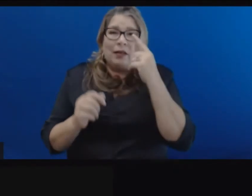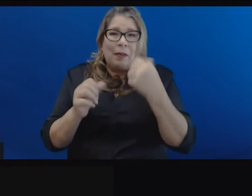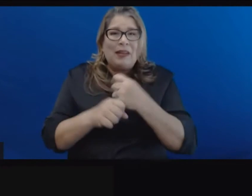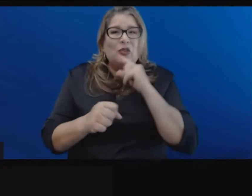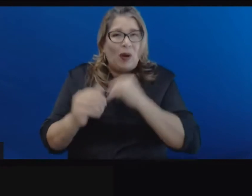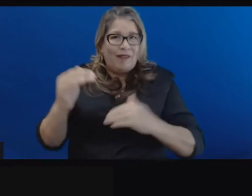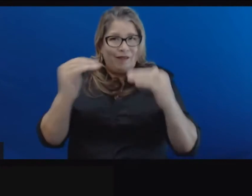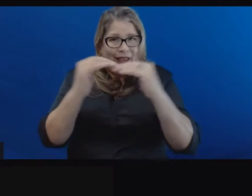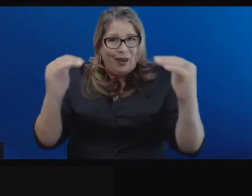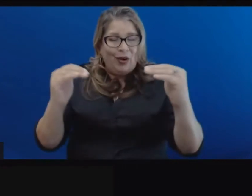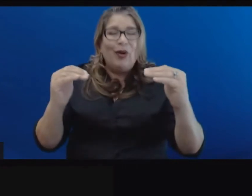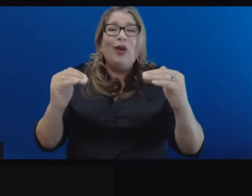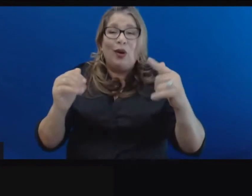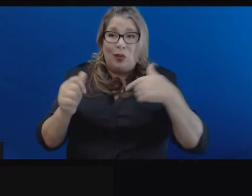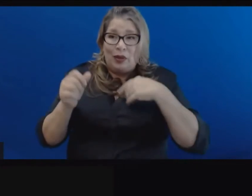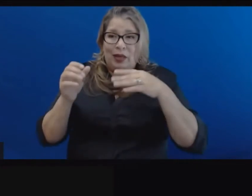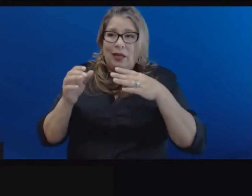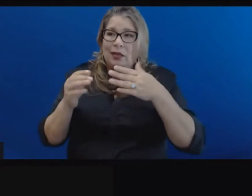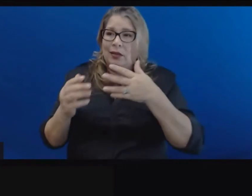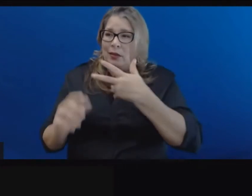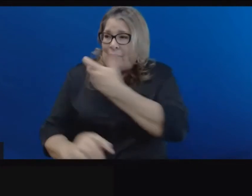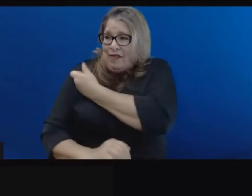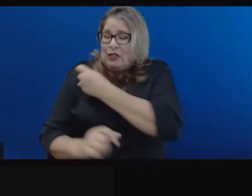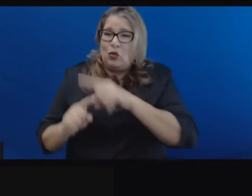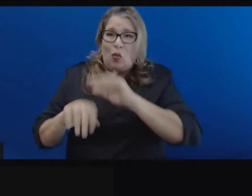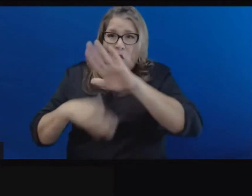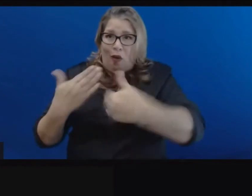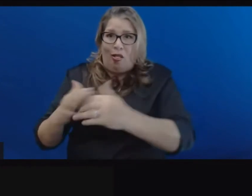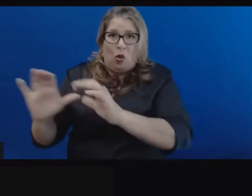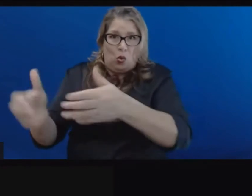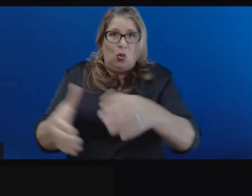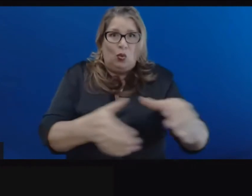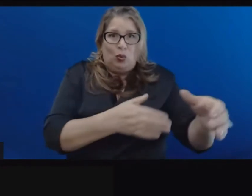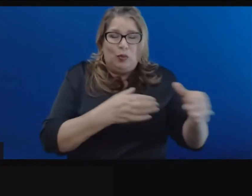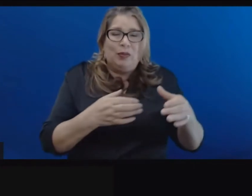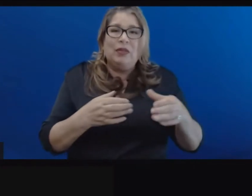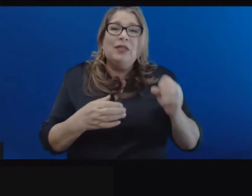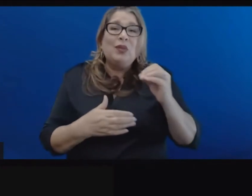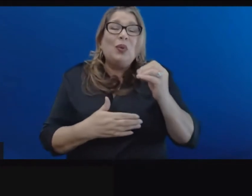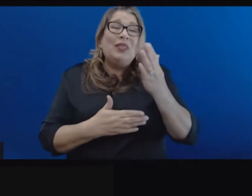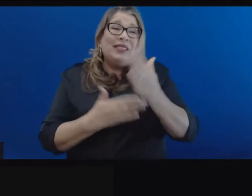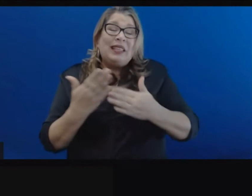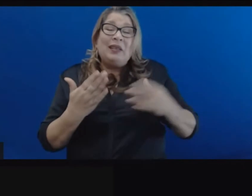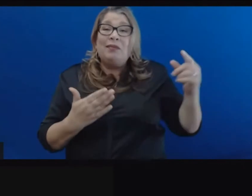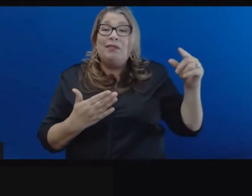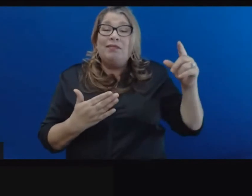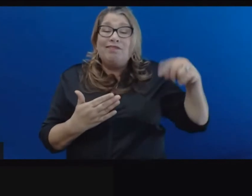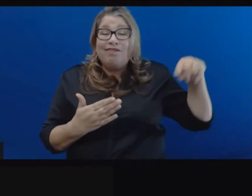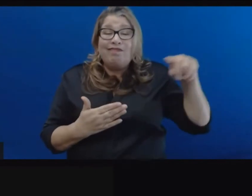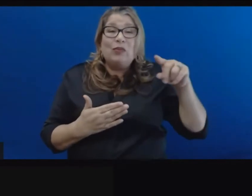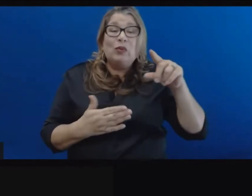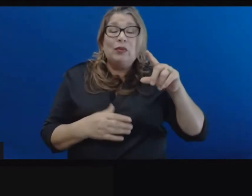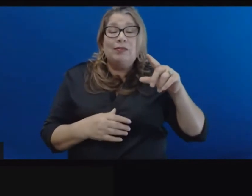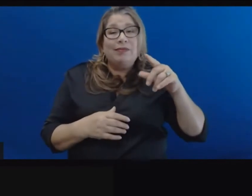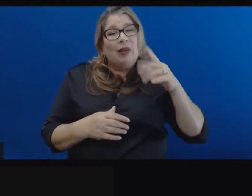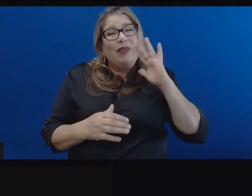to accelerating and I think really doing more in this space than we've done already.